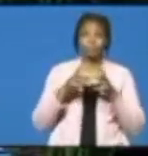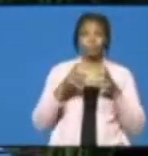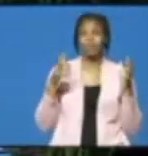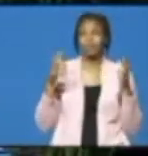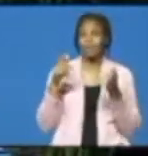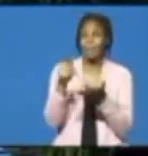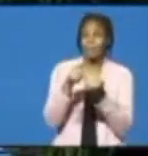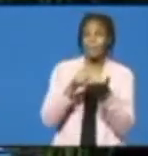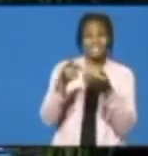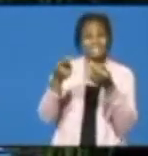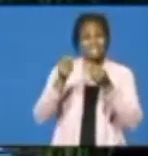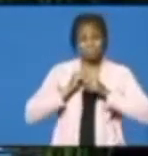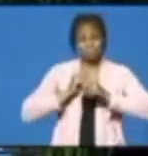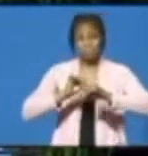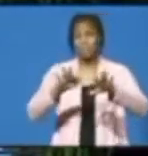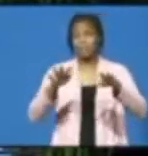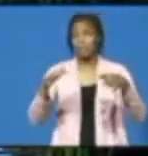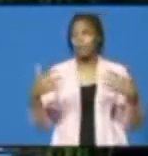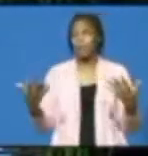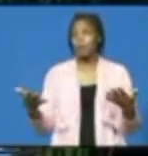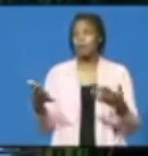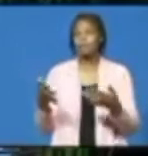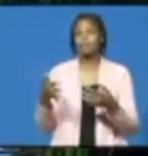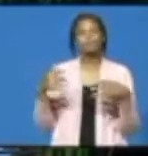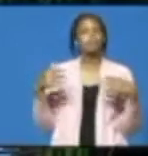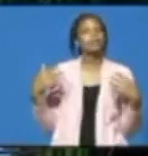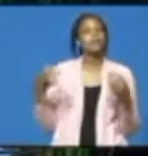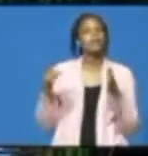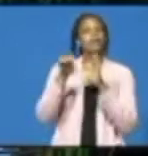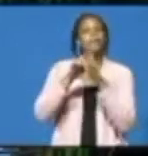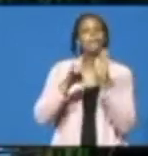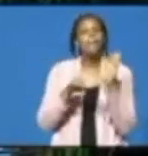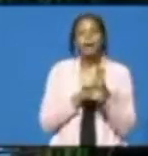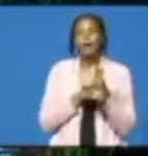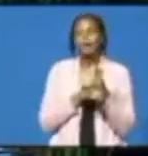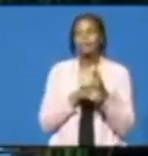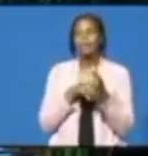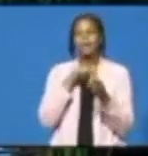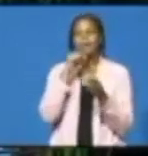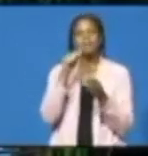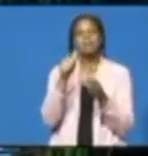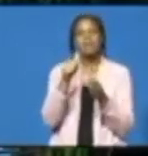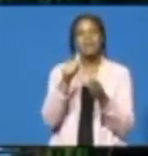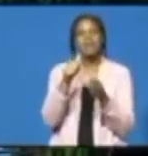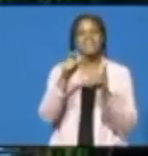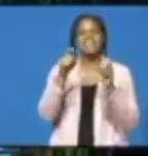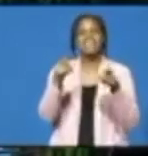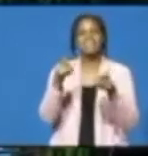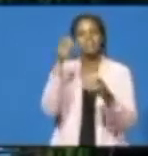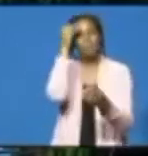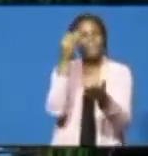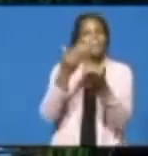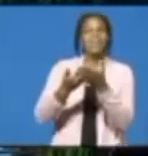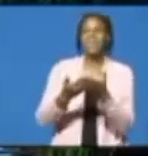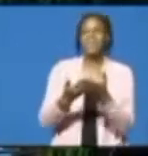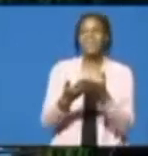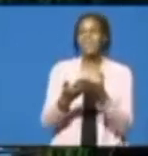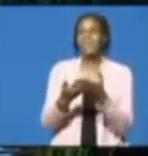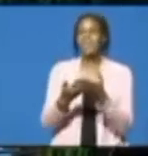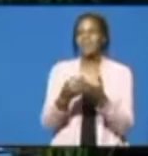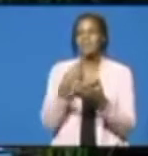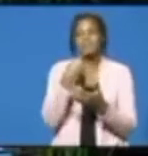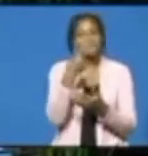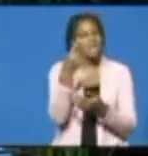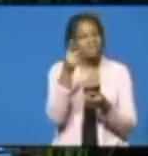going around is that the commandments are not binding anymore. And I tell you, friends,